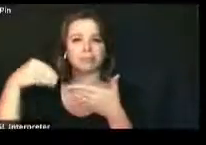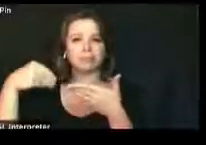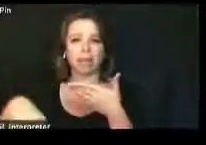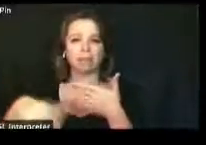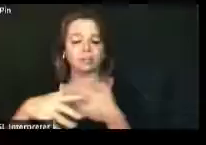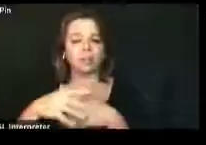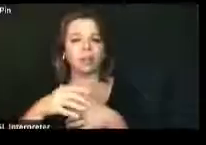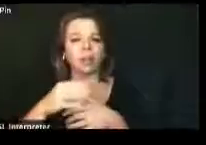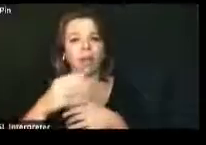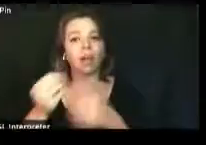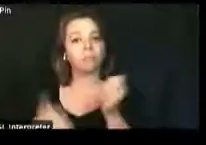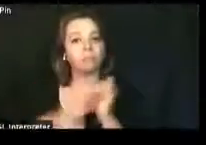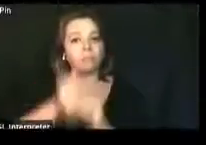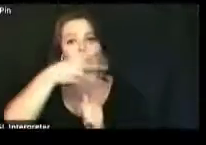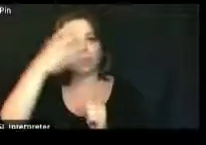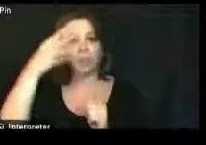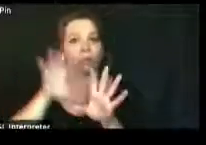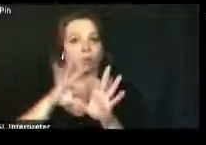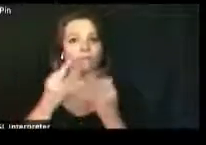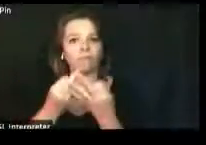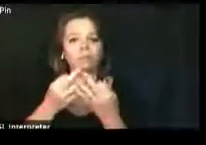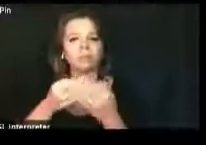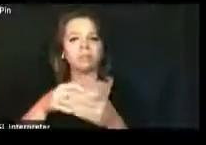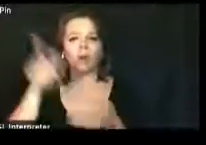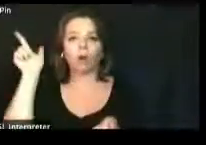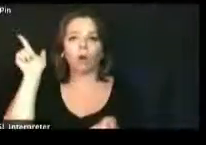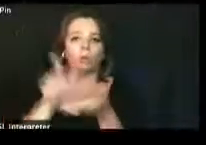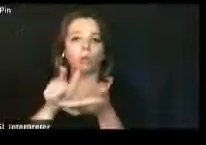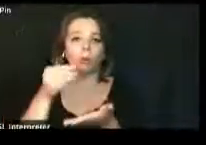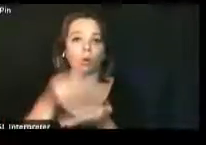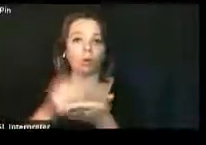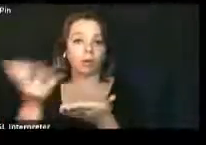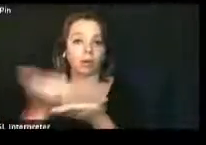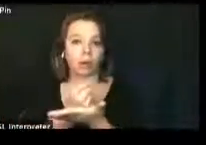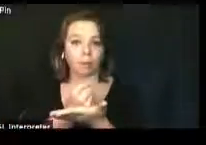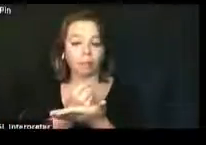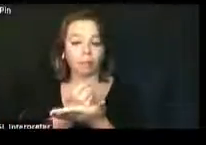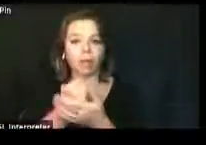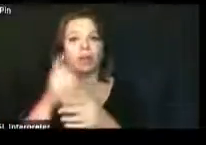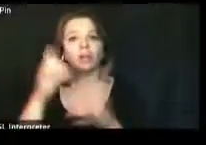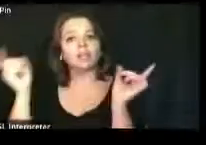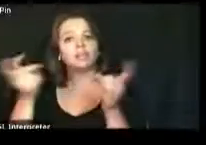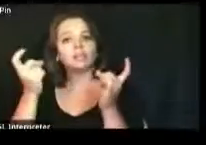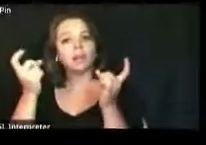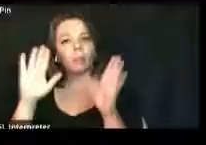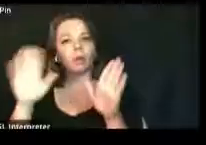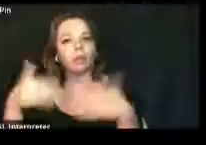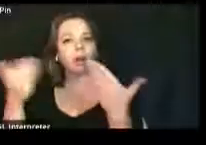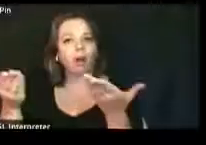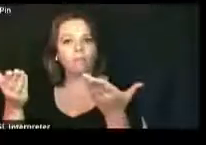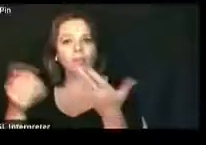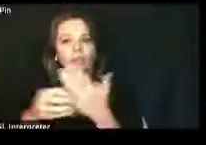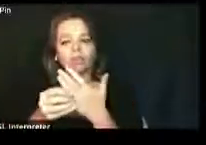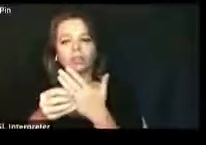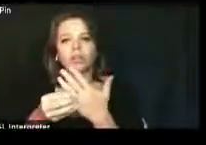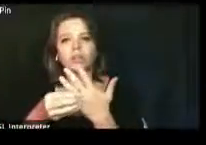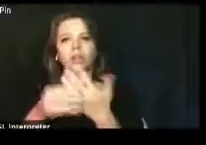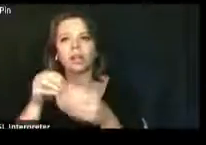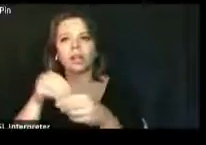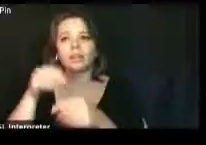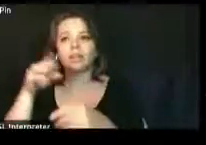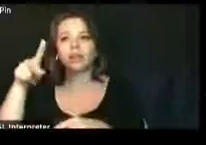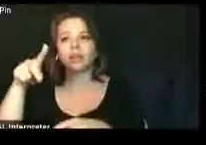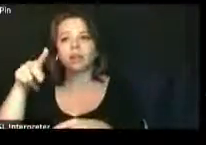most immigrant families are low income. These celebrations that are offered in the Palmdale area